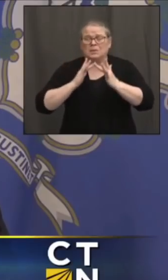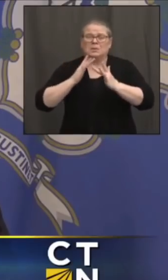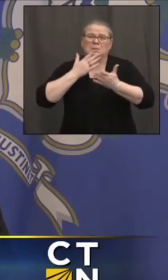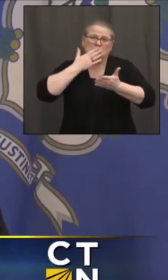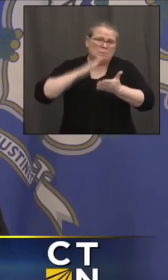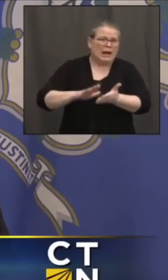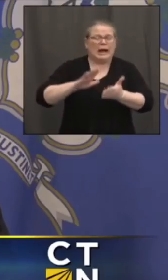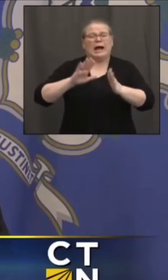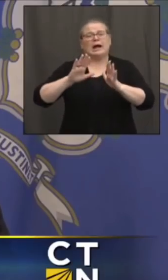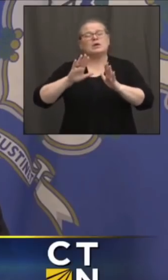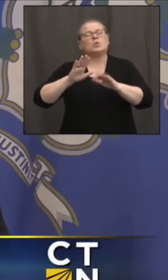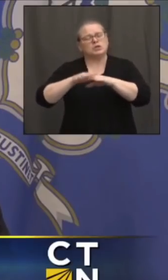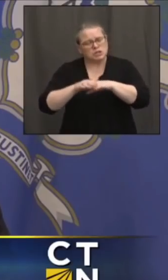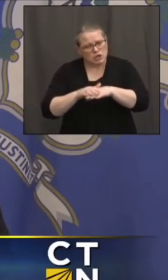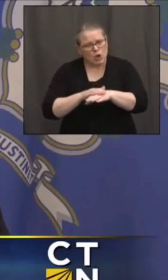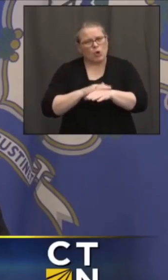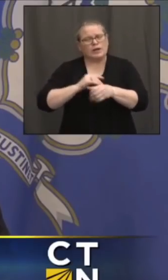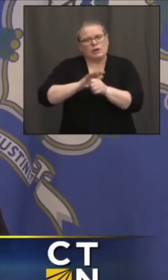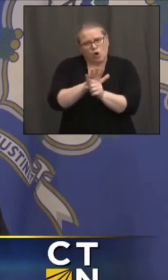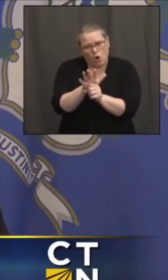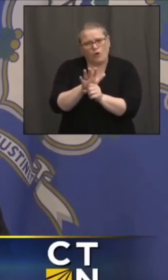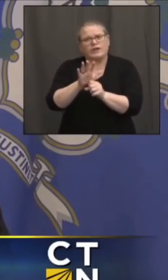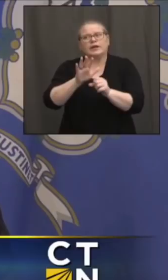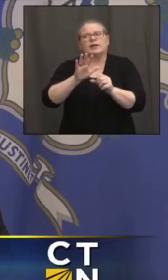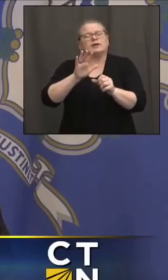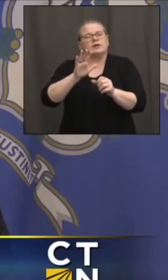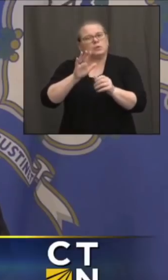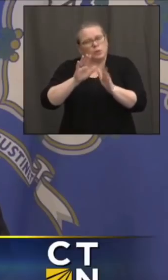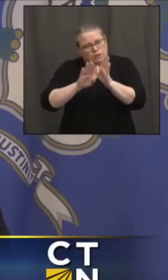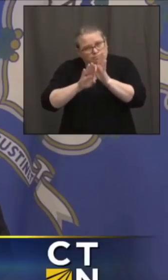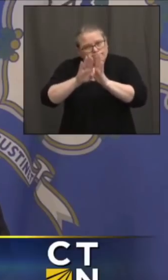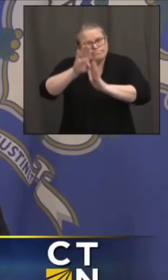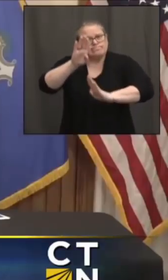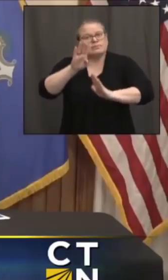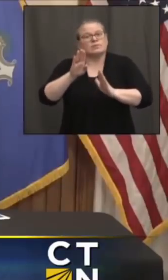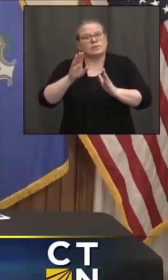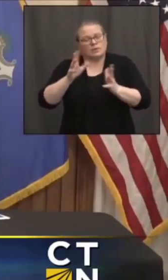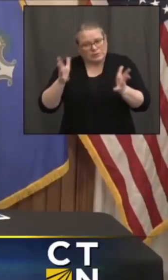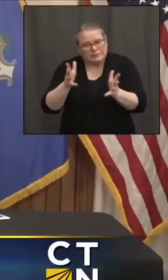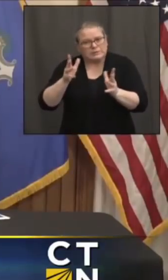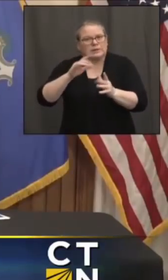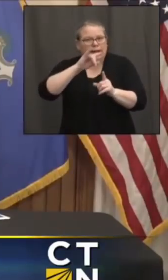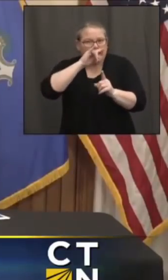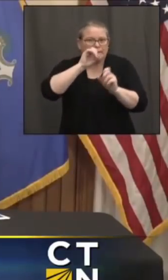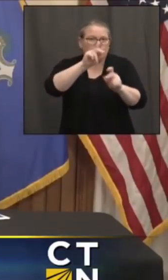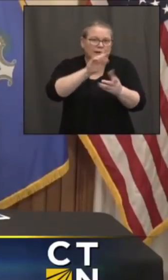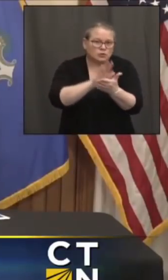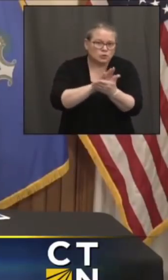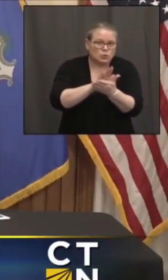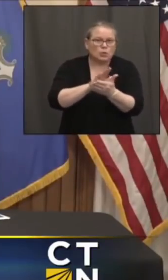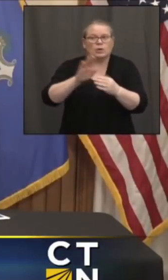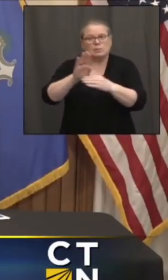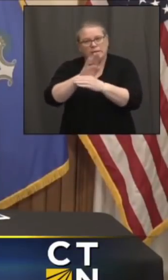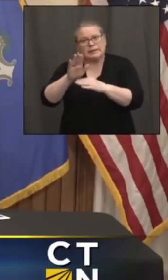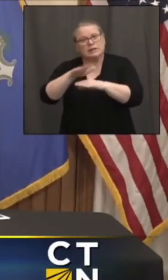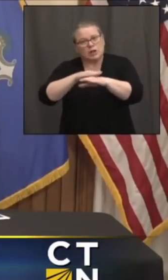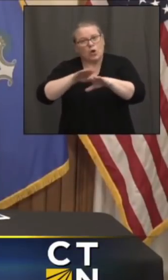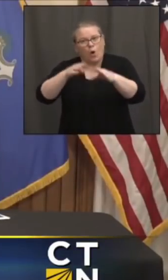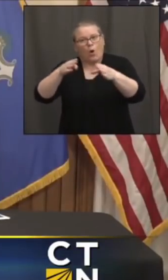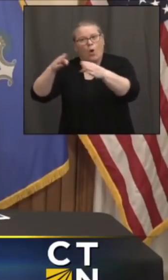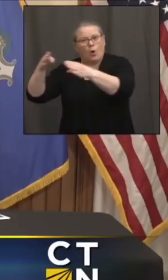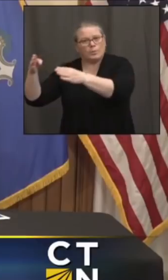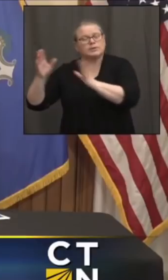school. And we'll see if we need to do anything else a month or two from now. And back to COVID, do you have any update